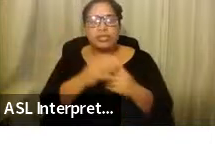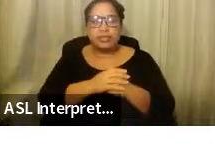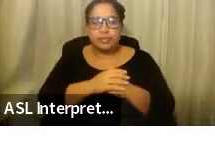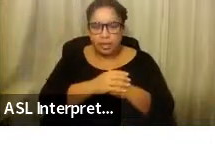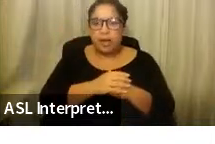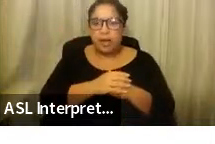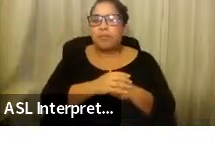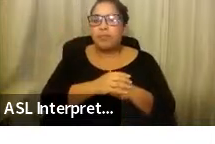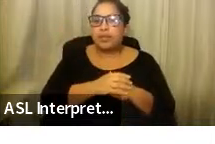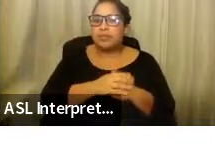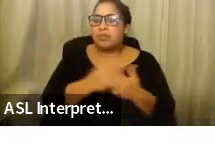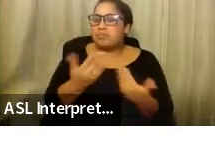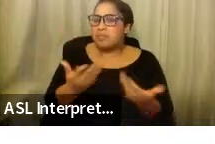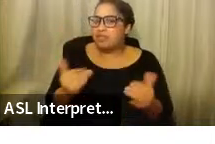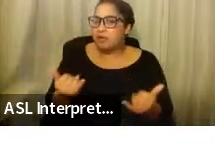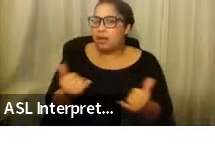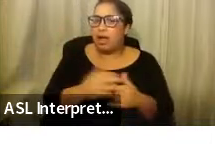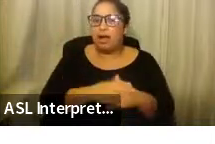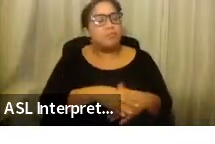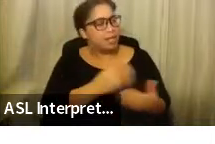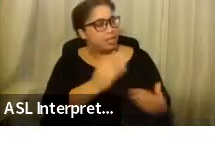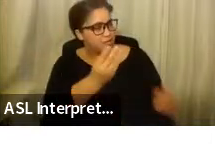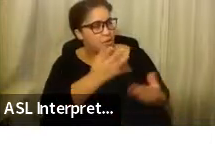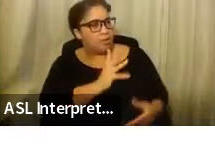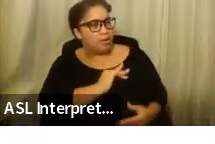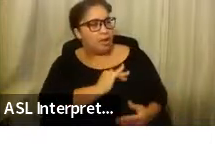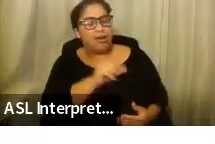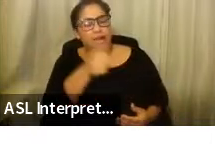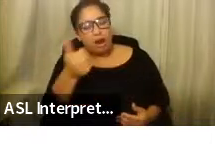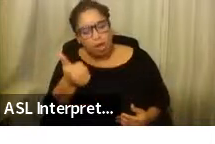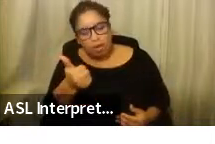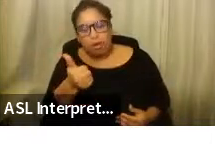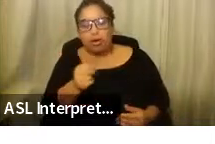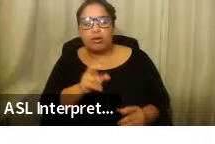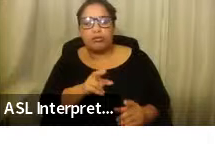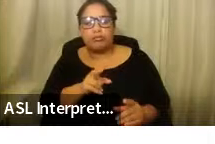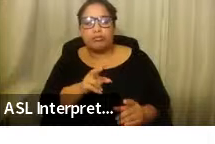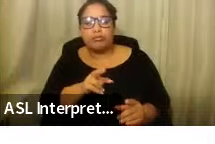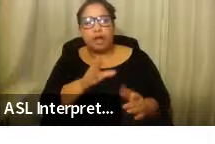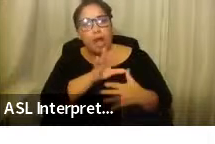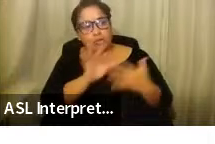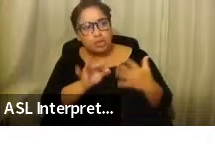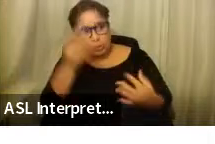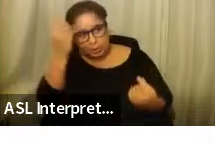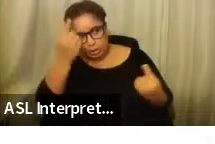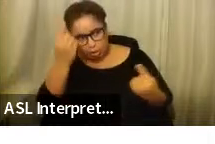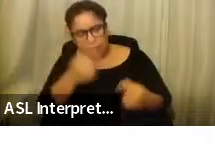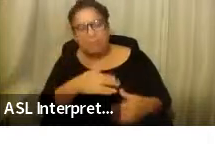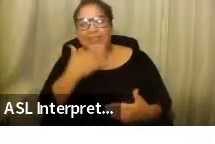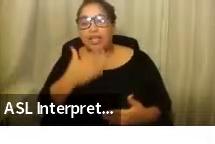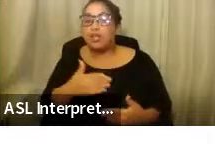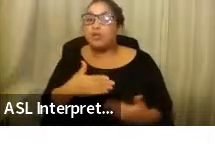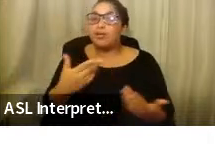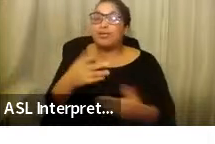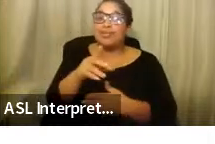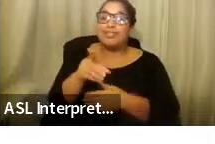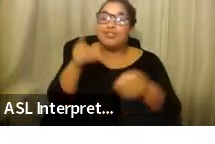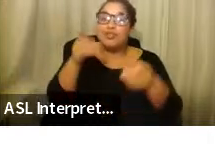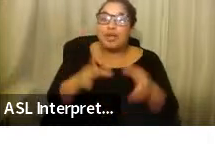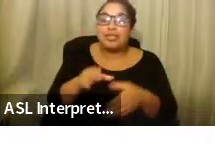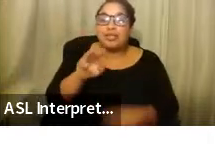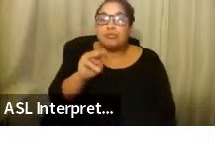consider. That's great. Thank you for the question. And so I will ask you then, Director McFadden, to have